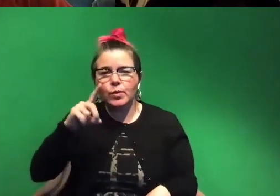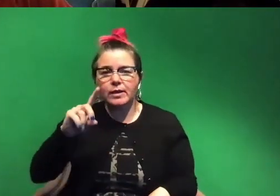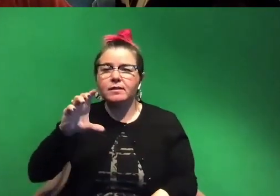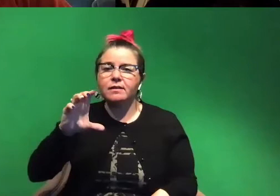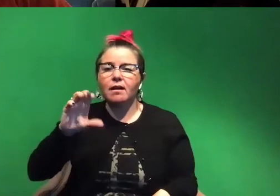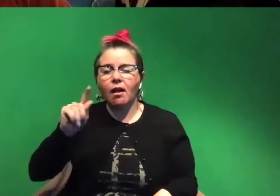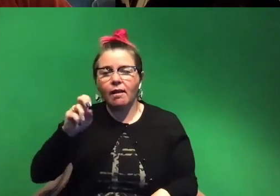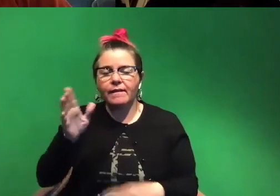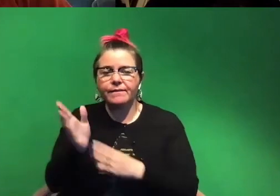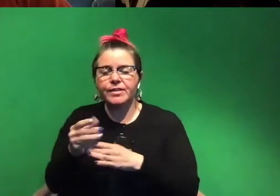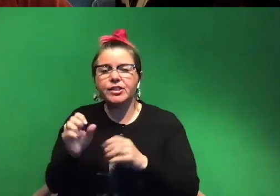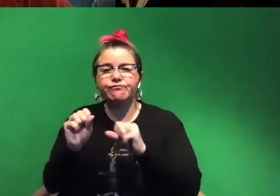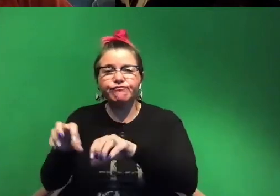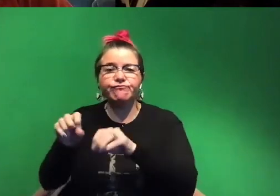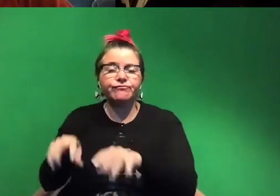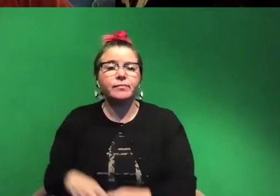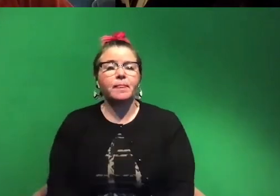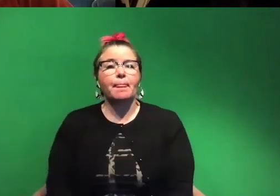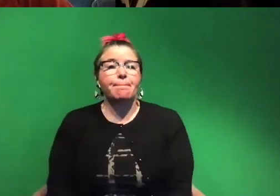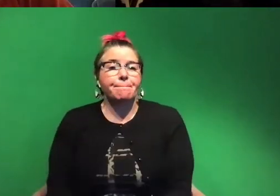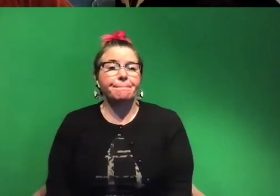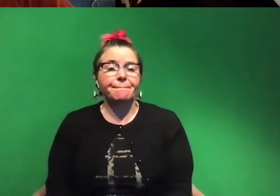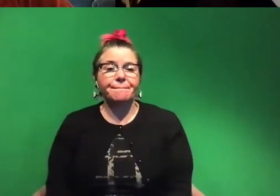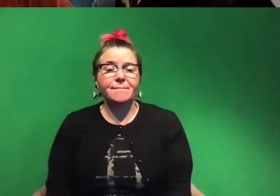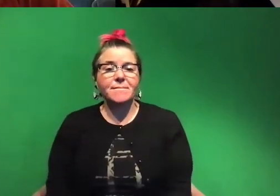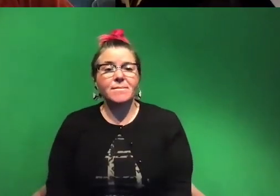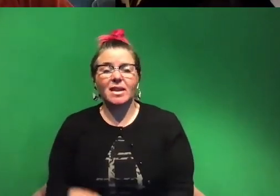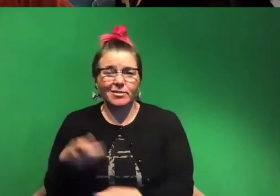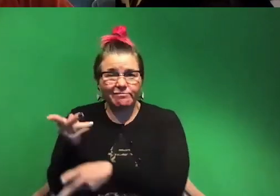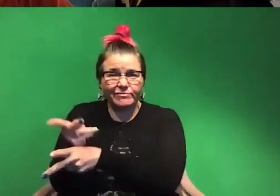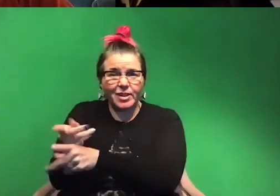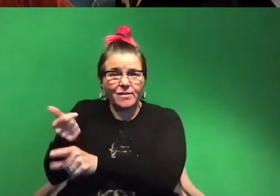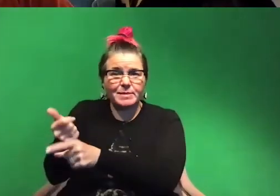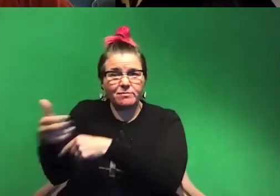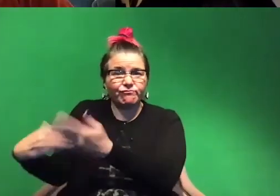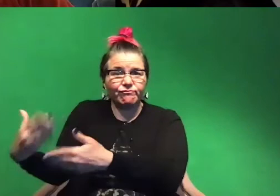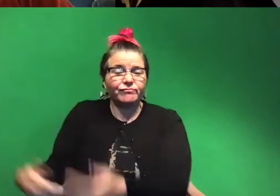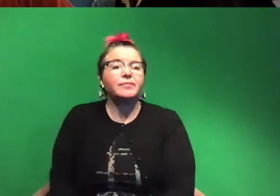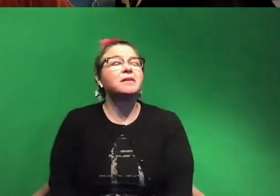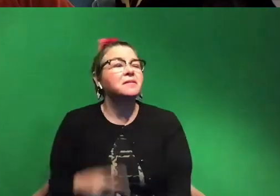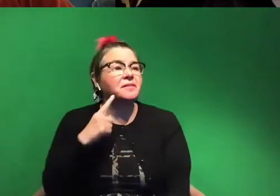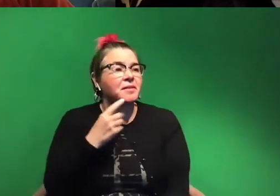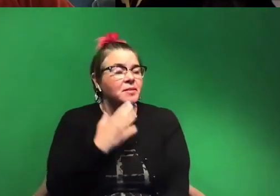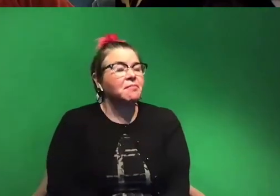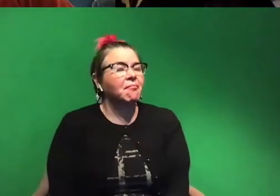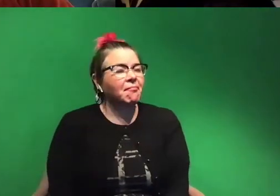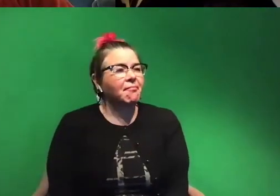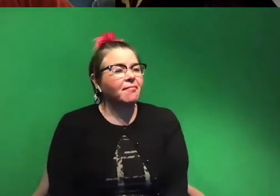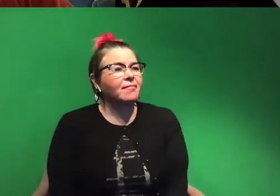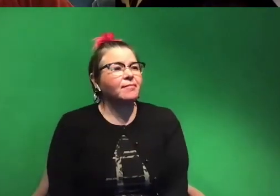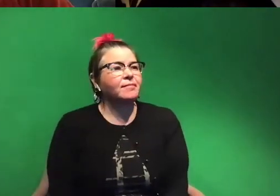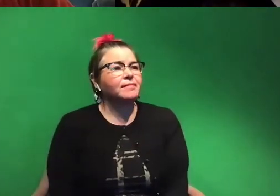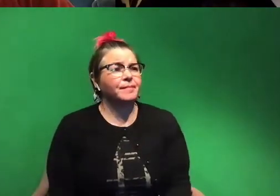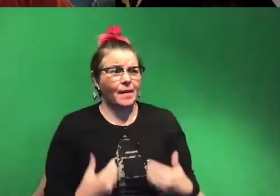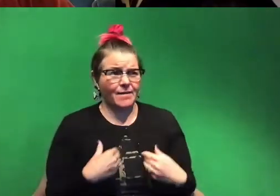And they pretty much just take care of themselves at that point. Sounds good. Do you have a